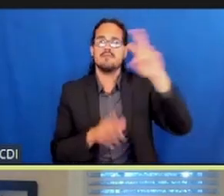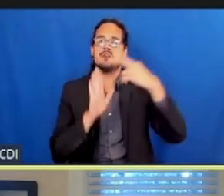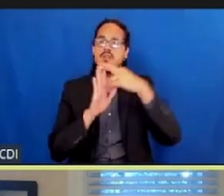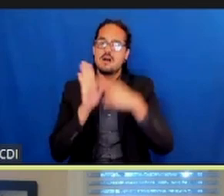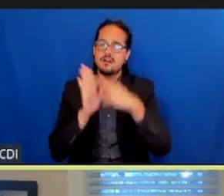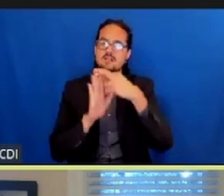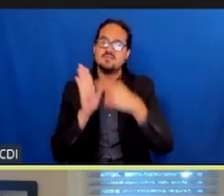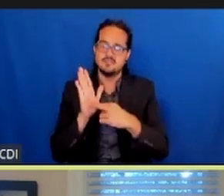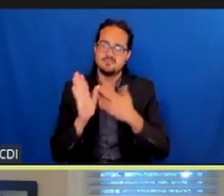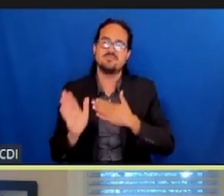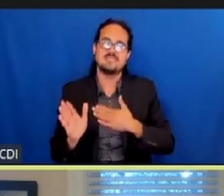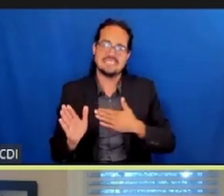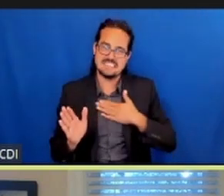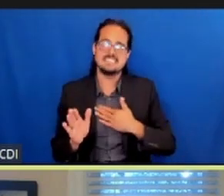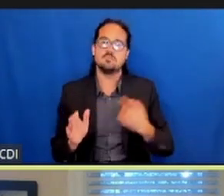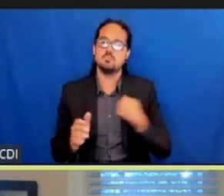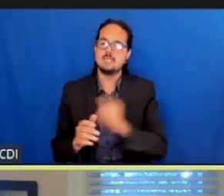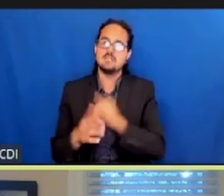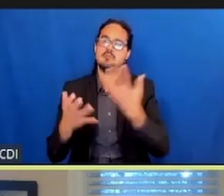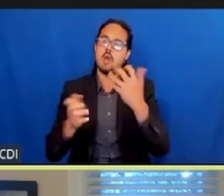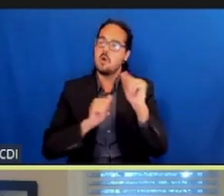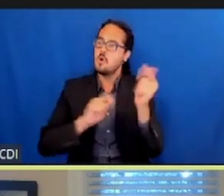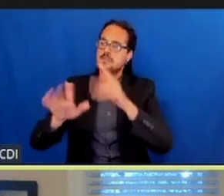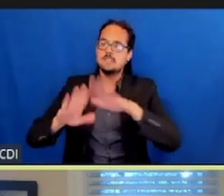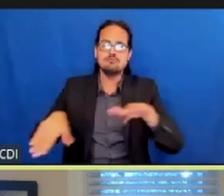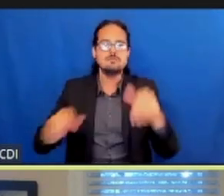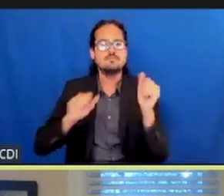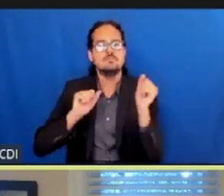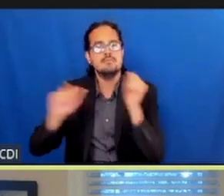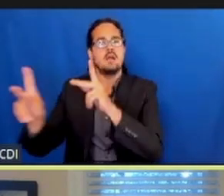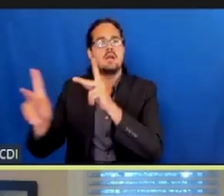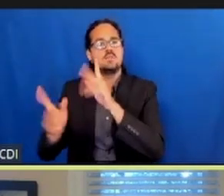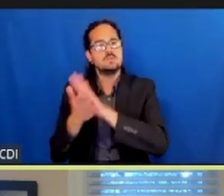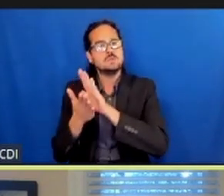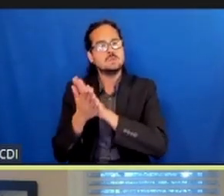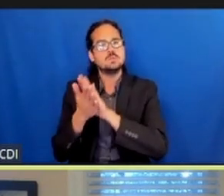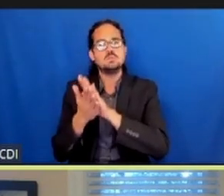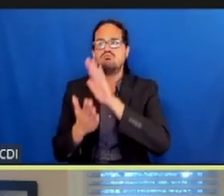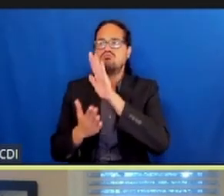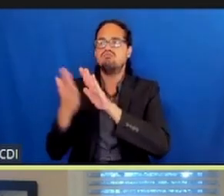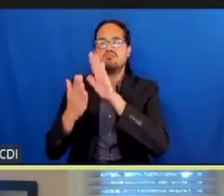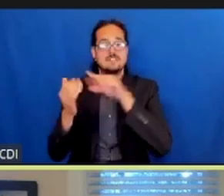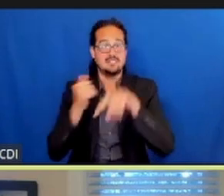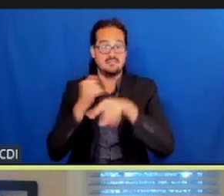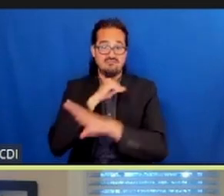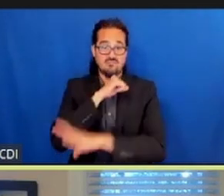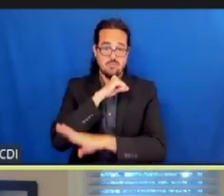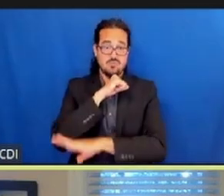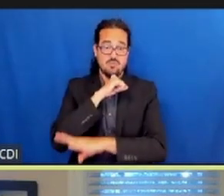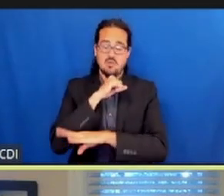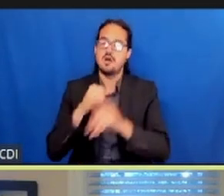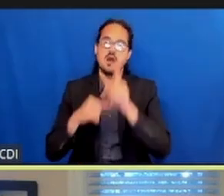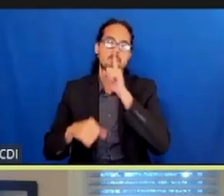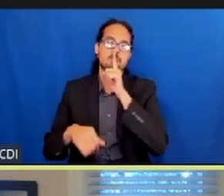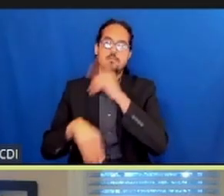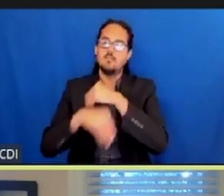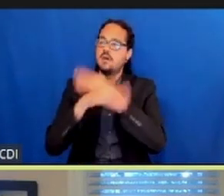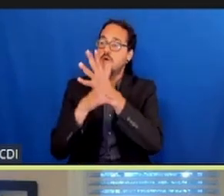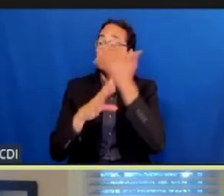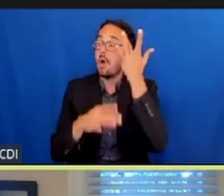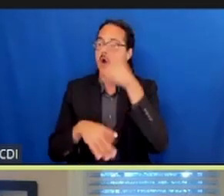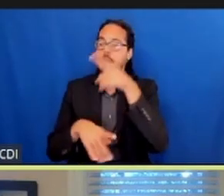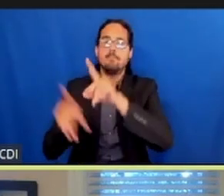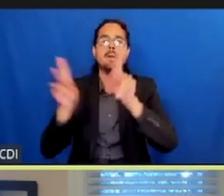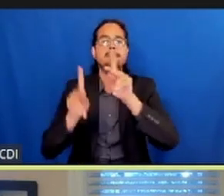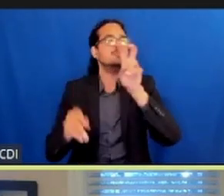in person on day one of school and not to be unnecessarily Zooming or to be missing school because they have to complete a